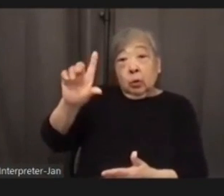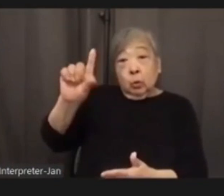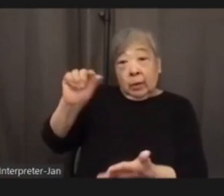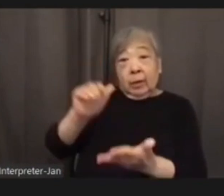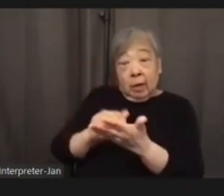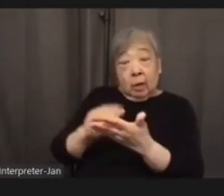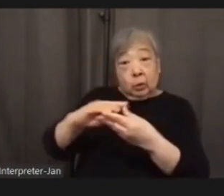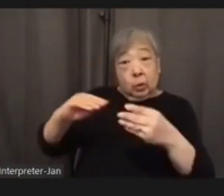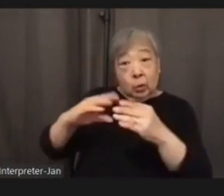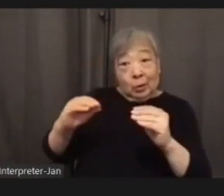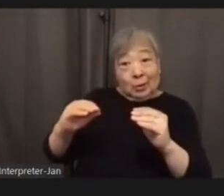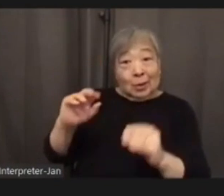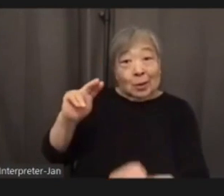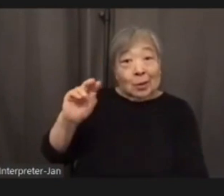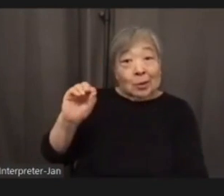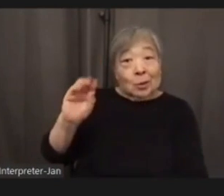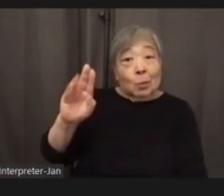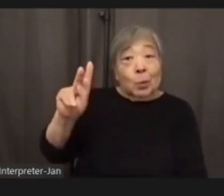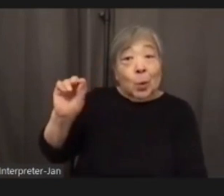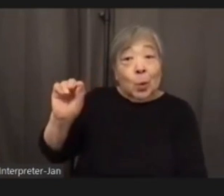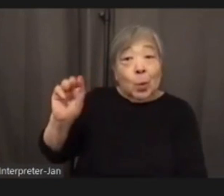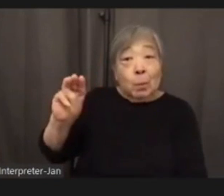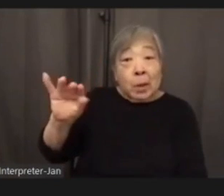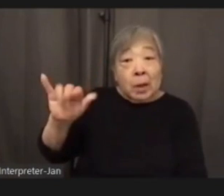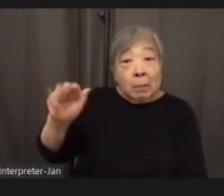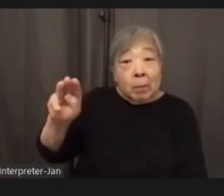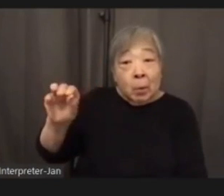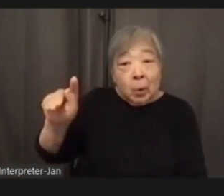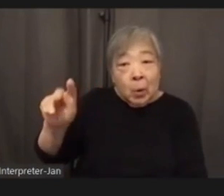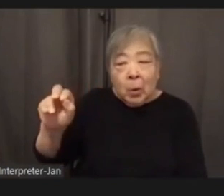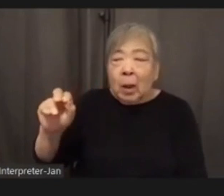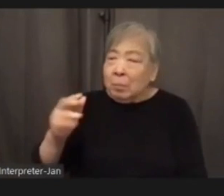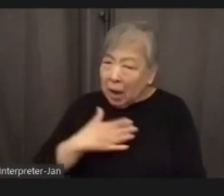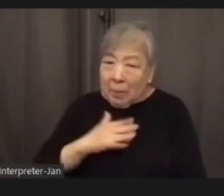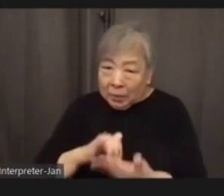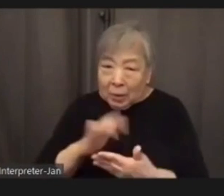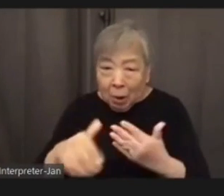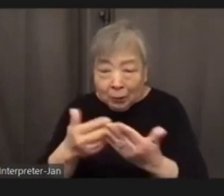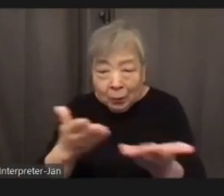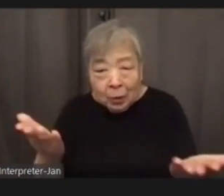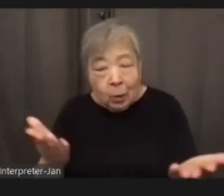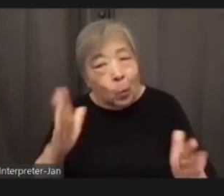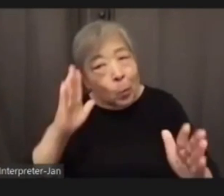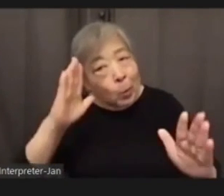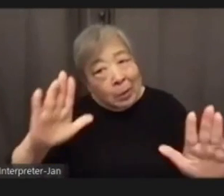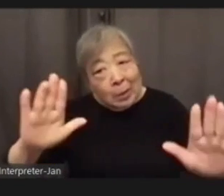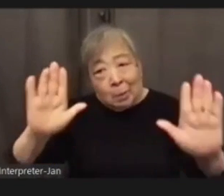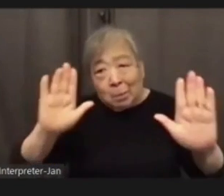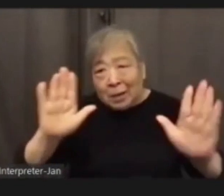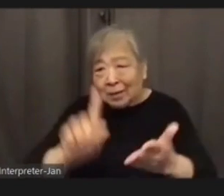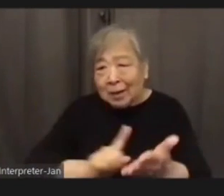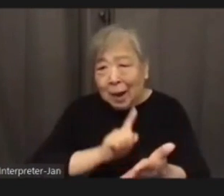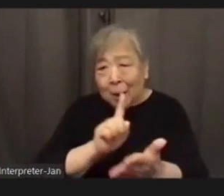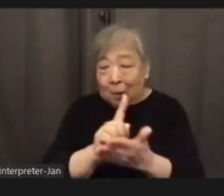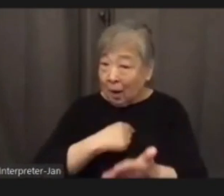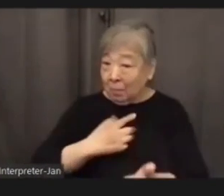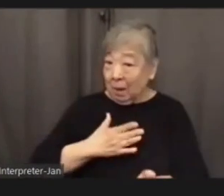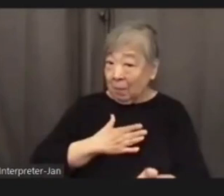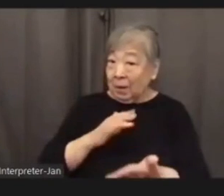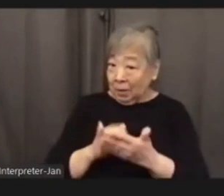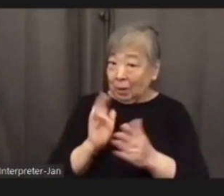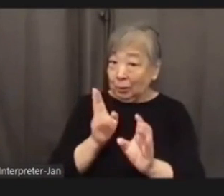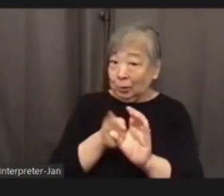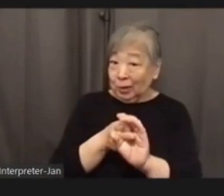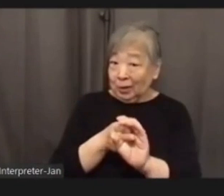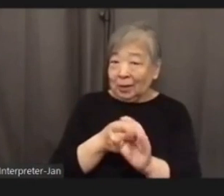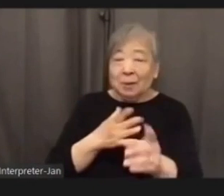Stories, featuring Nobuko Miyamoto. I'm so happy all of you are here today. This is going to be an amazing hour, and I'm just so glad that you're joining